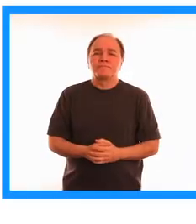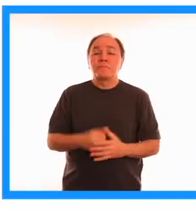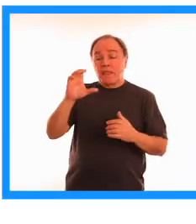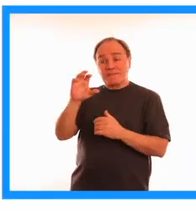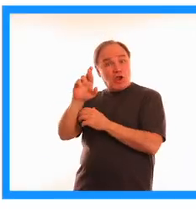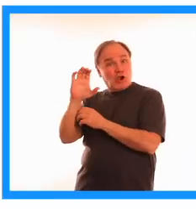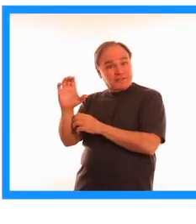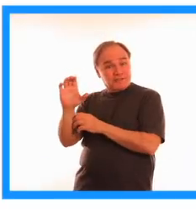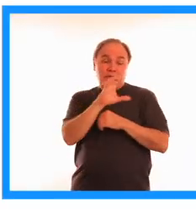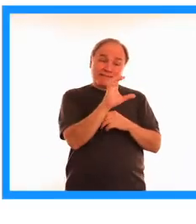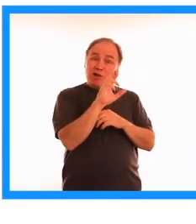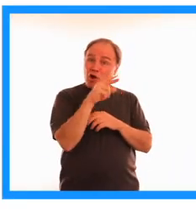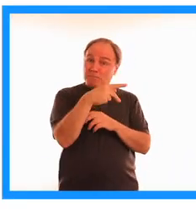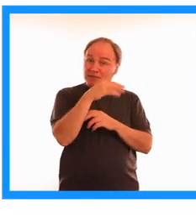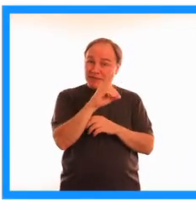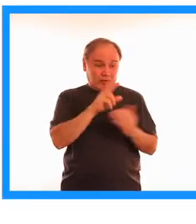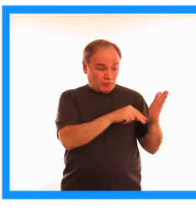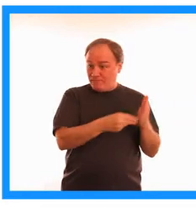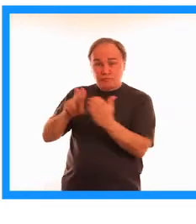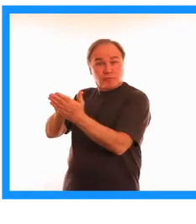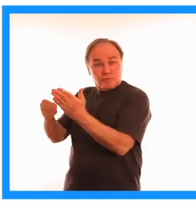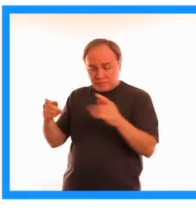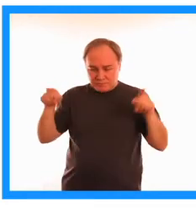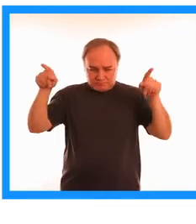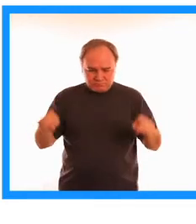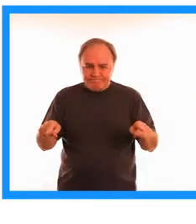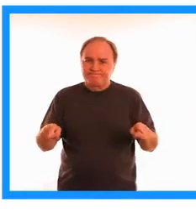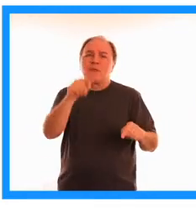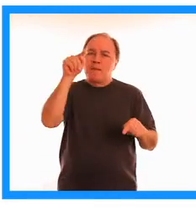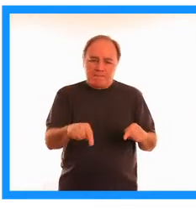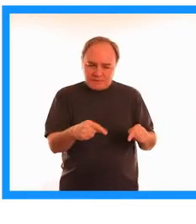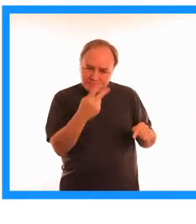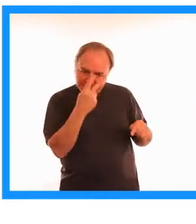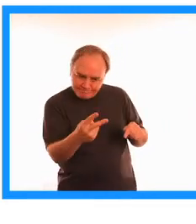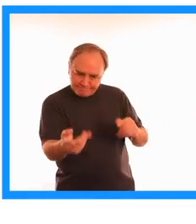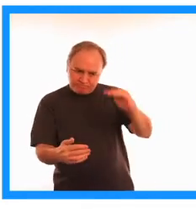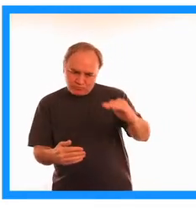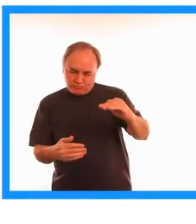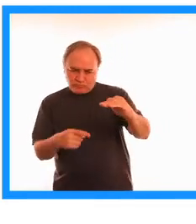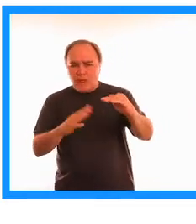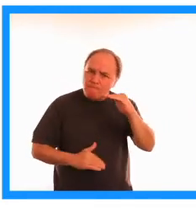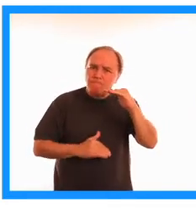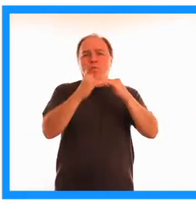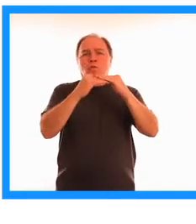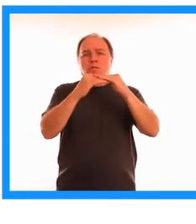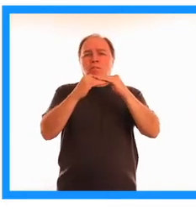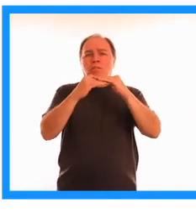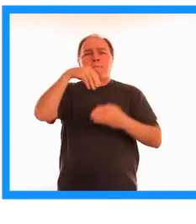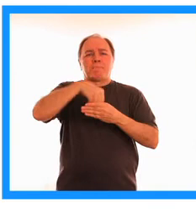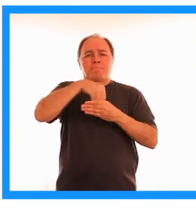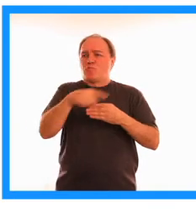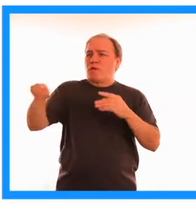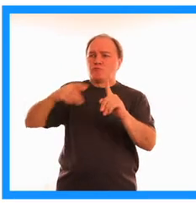The CRC and CRPD demand recognition of each child as a full member of her or his society. This entails a focus